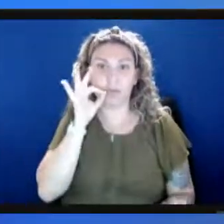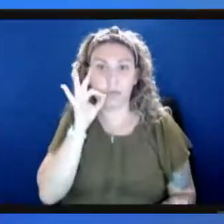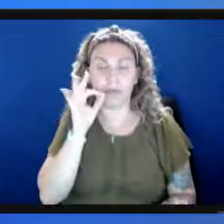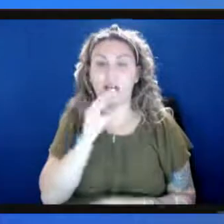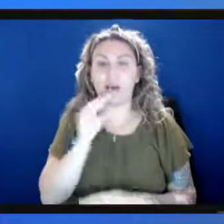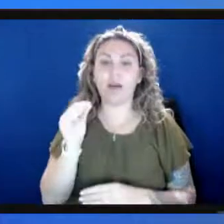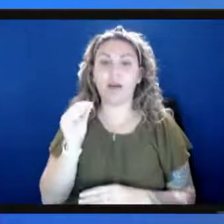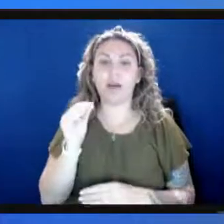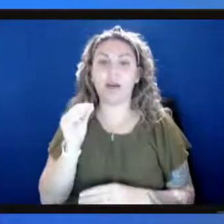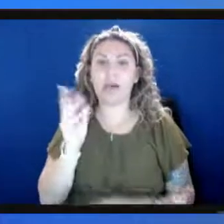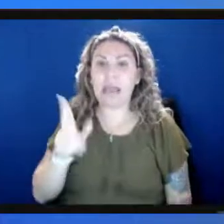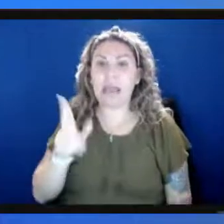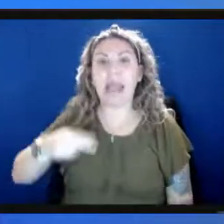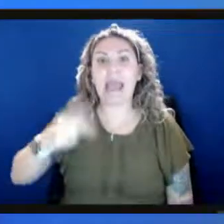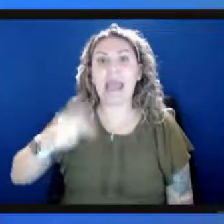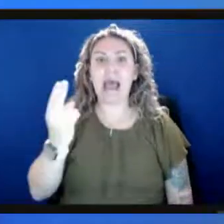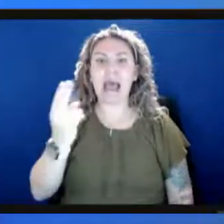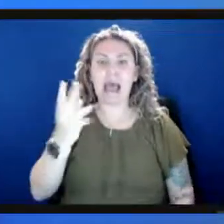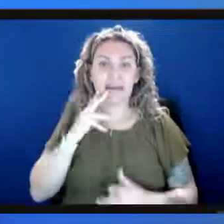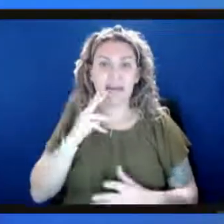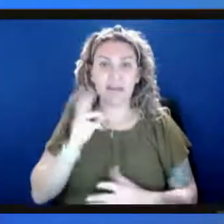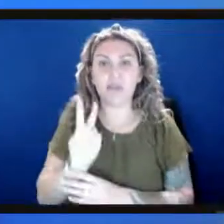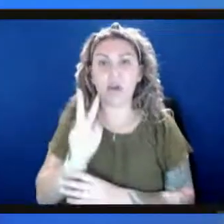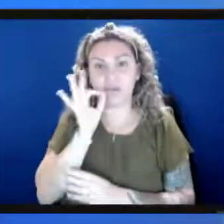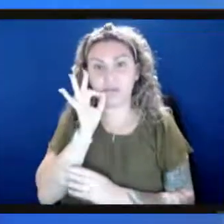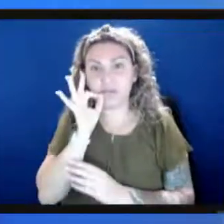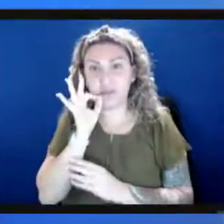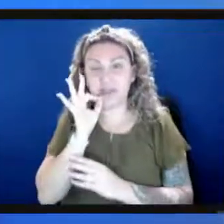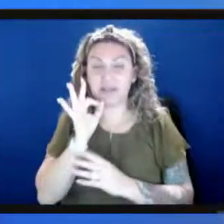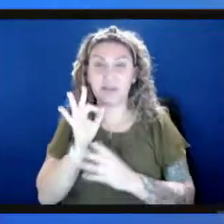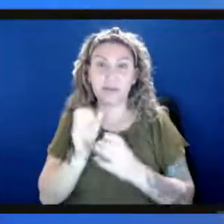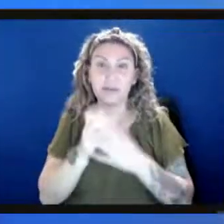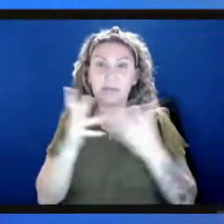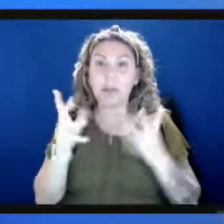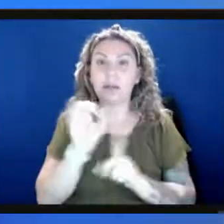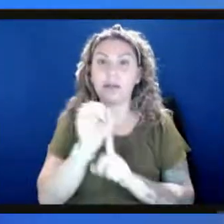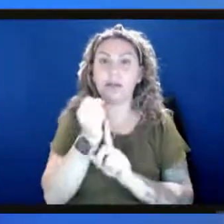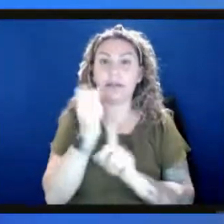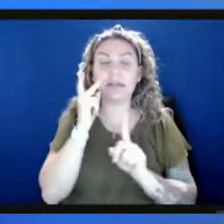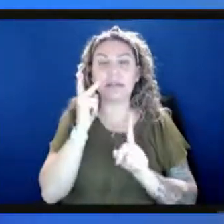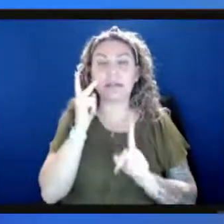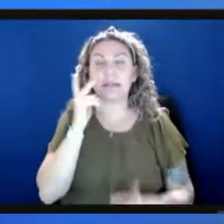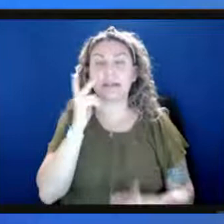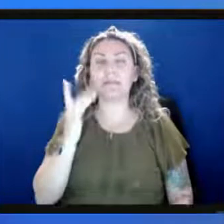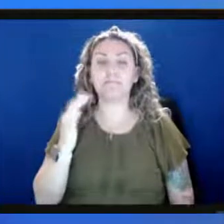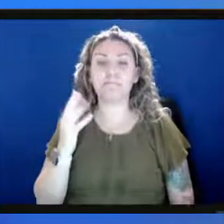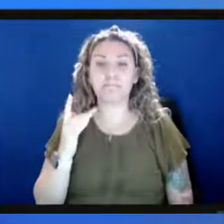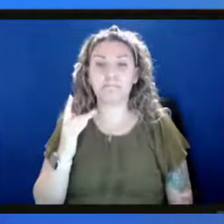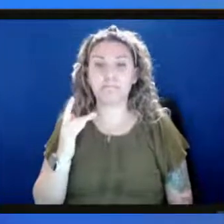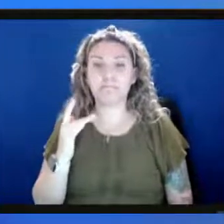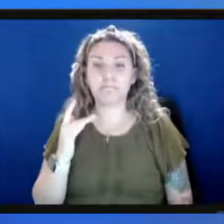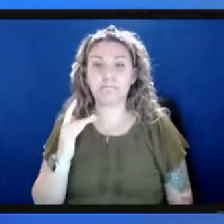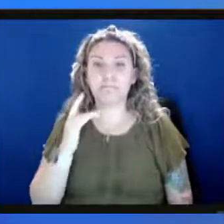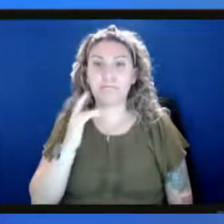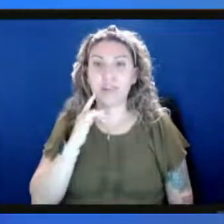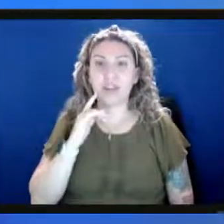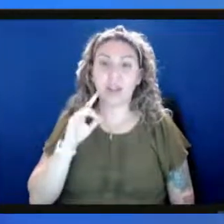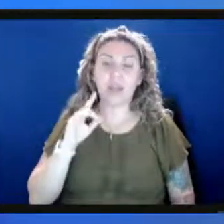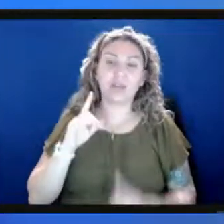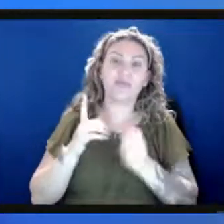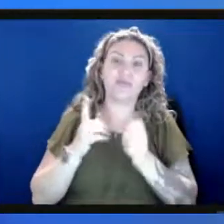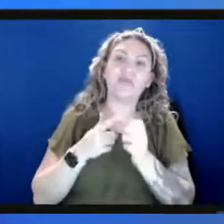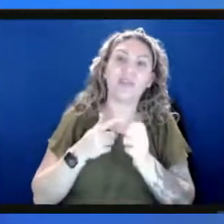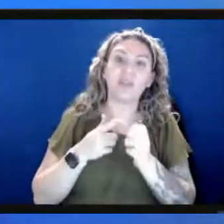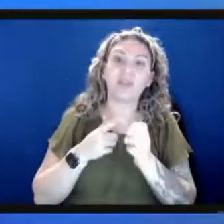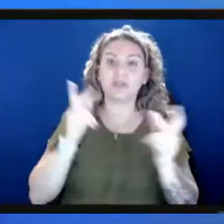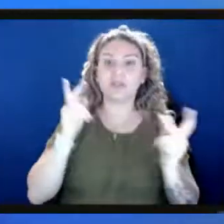concentration marijuana. The number of cases I've seen recently of basically first break psychosis or ongoing